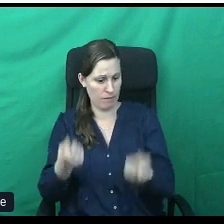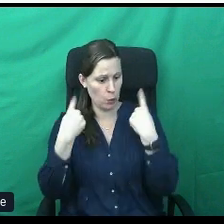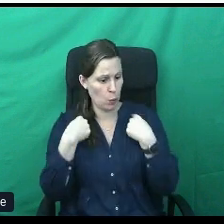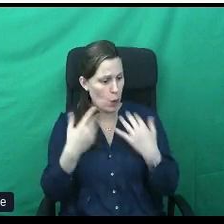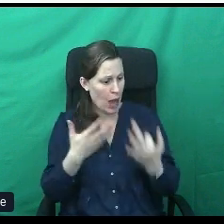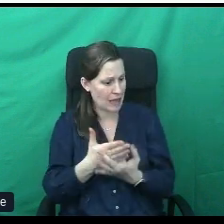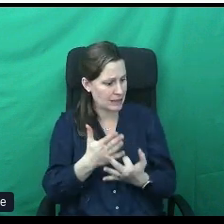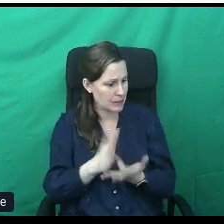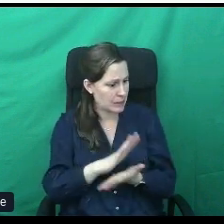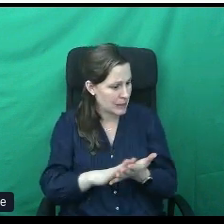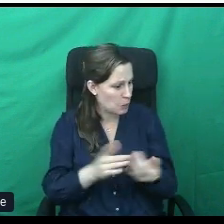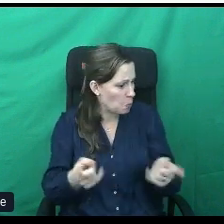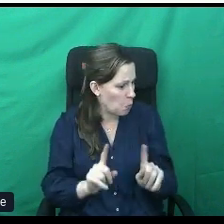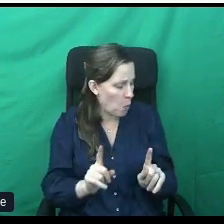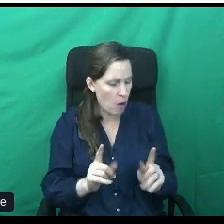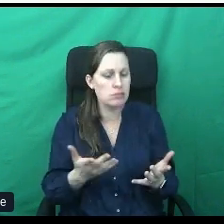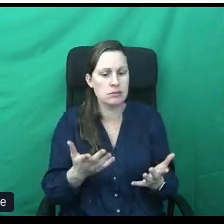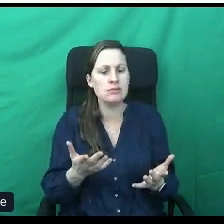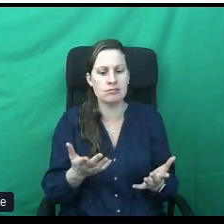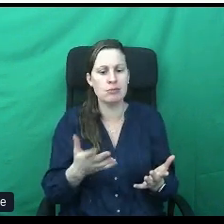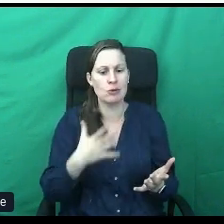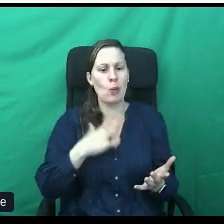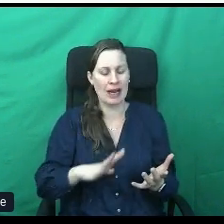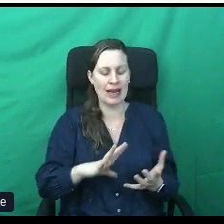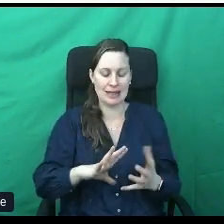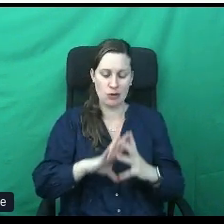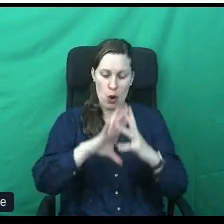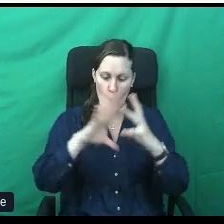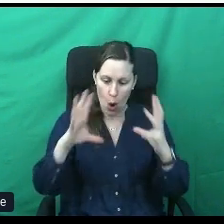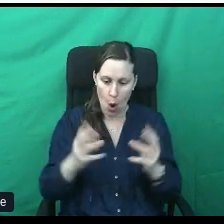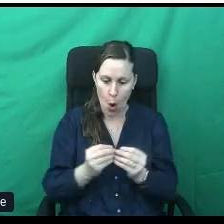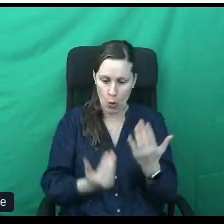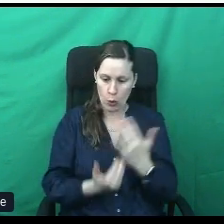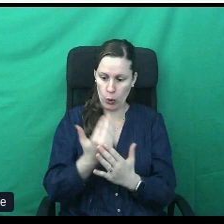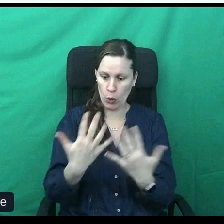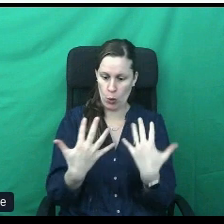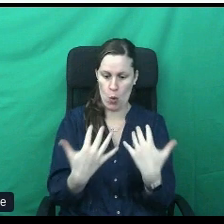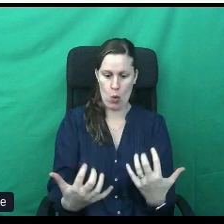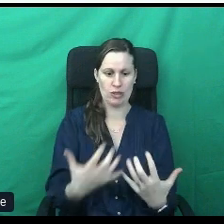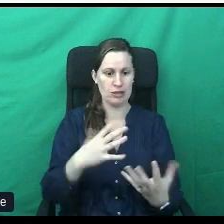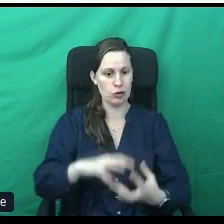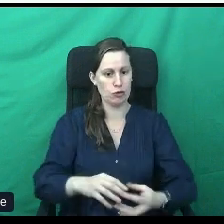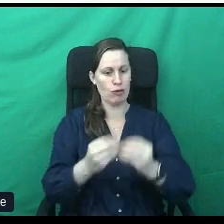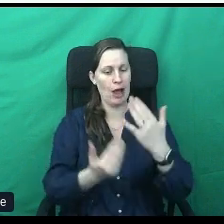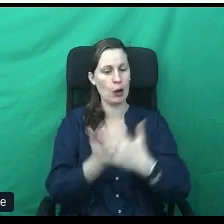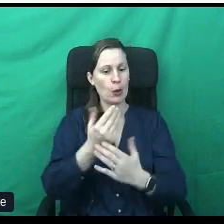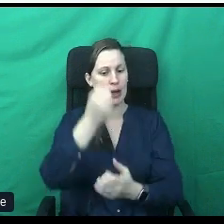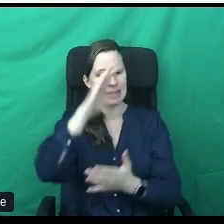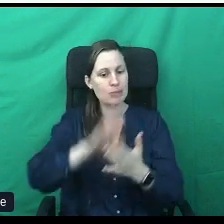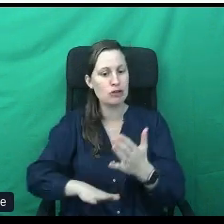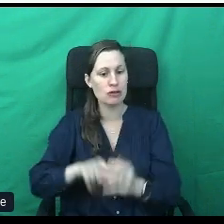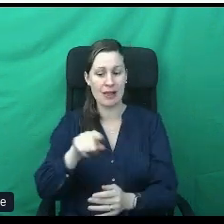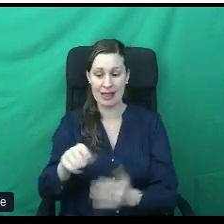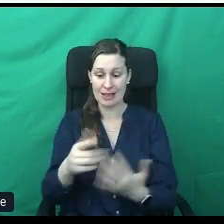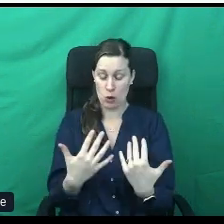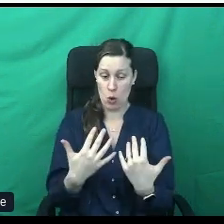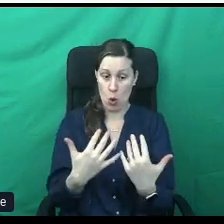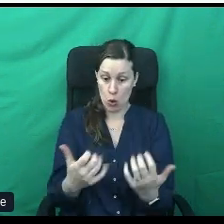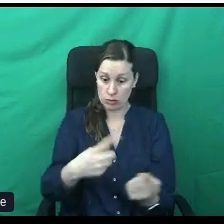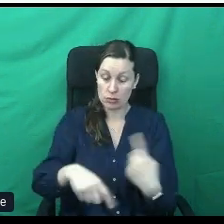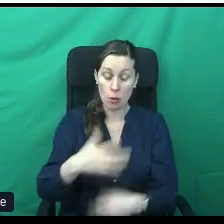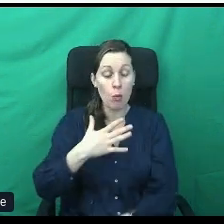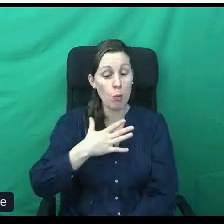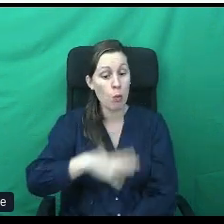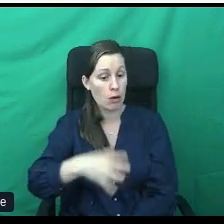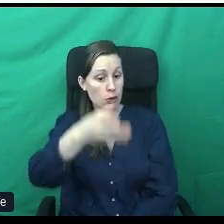it's important. We had an entire new audience building these experiences, an audience where most were keen to learn and